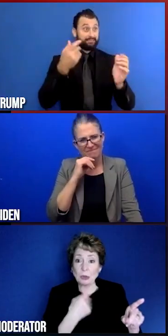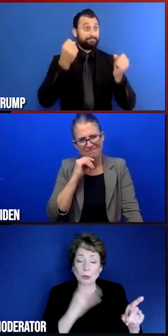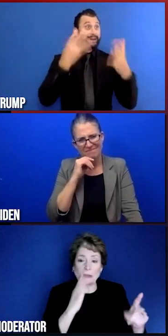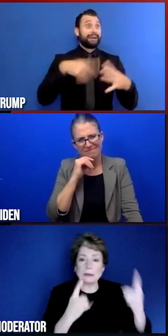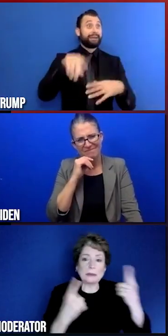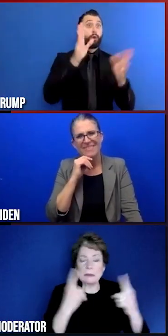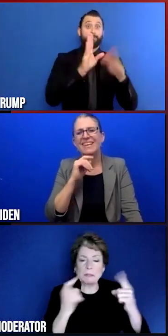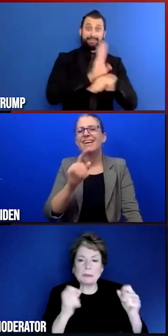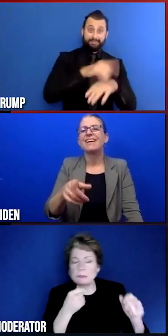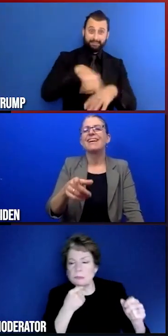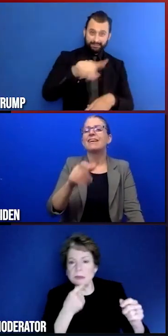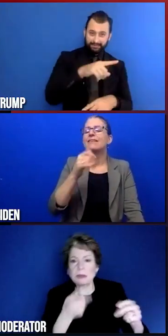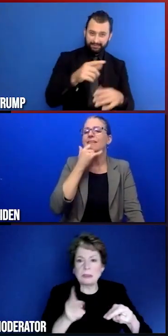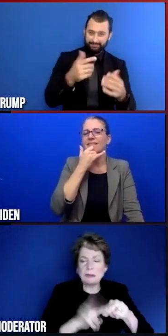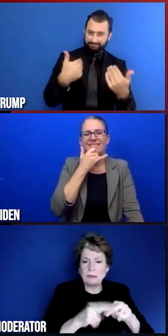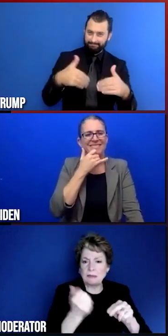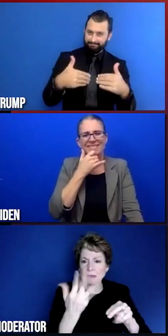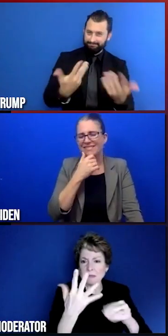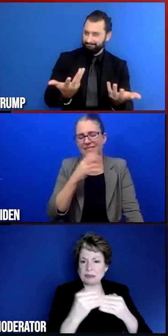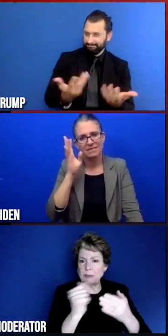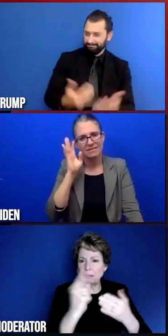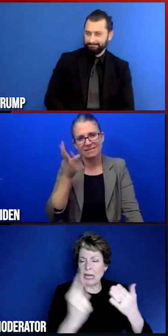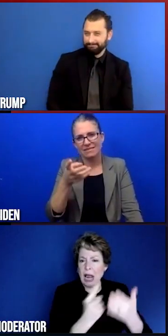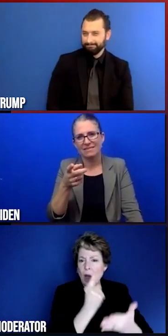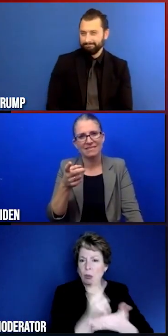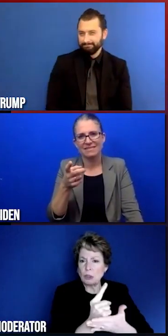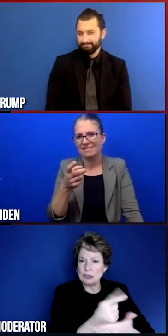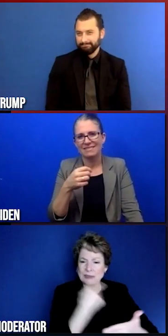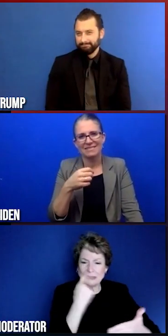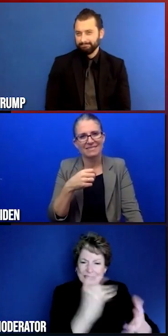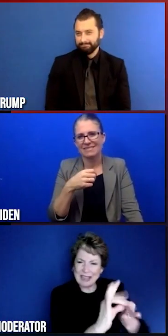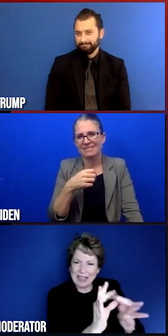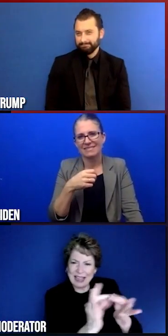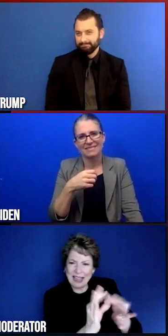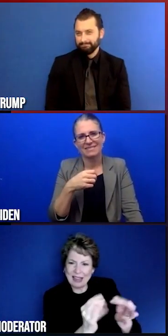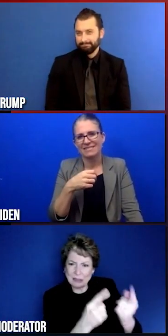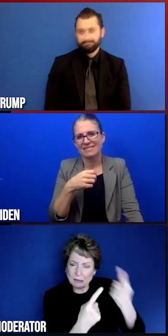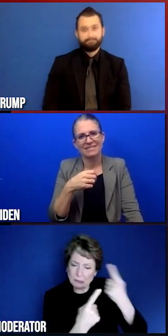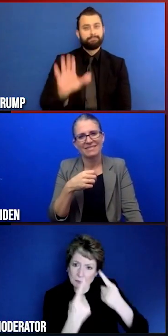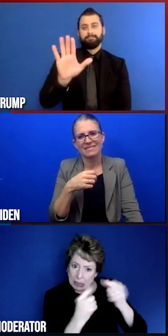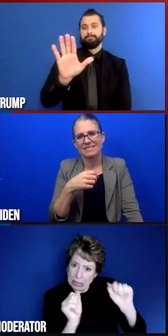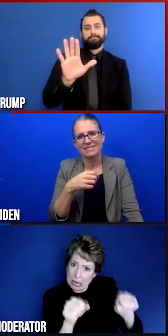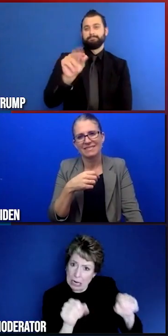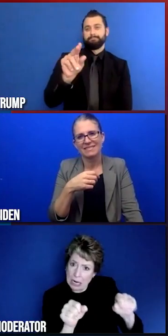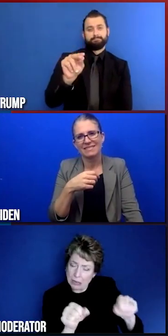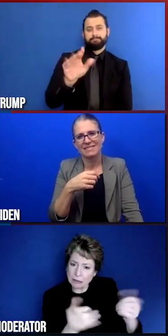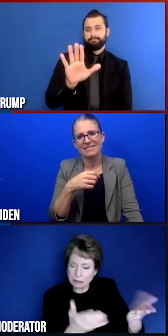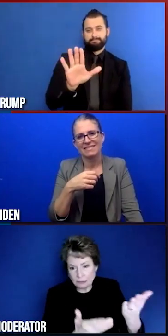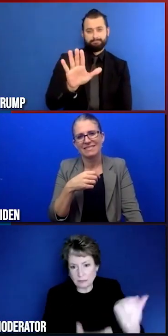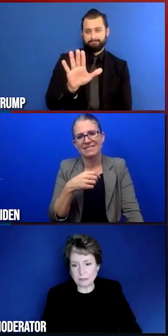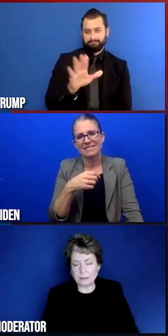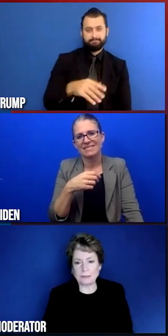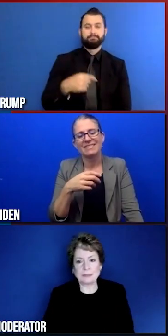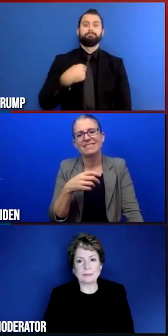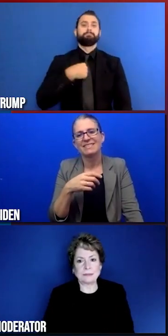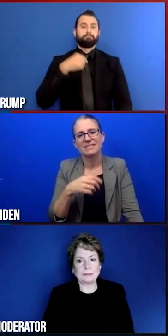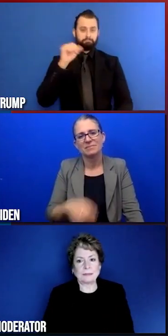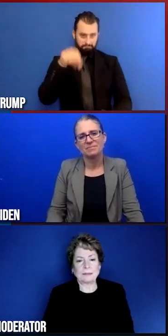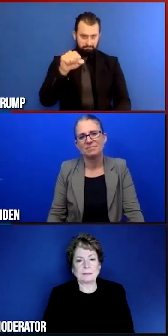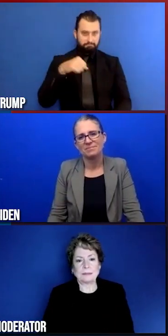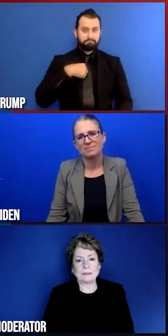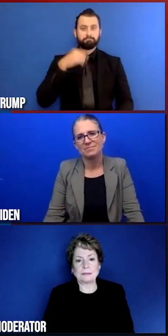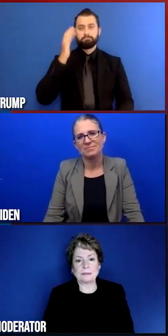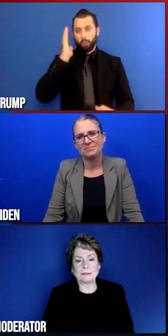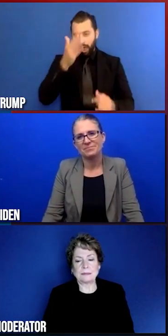You said recently you would consider raising the federal minimum wage to $15 an hour. Is that still the case? And I would consider it to an extent, but in what I really